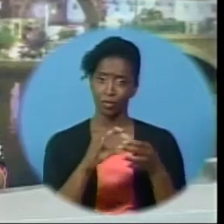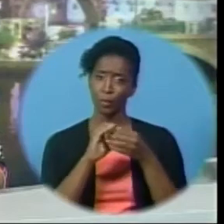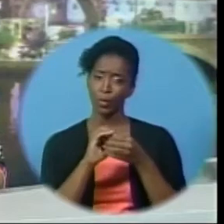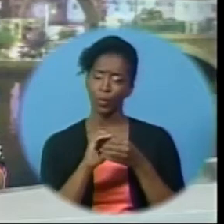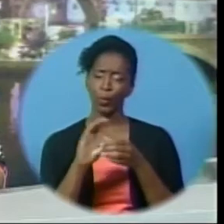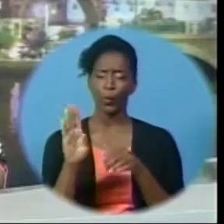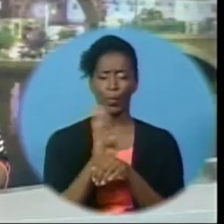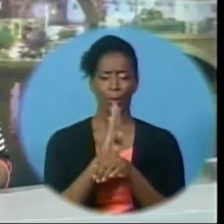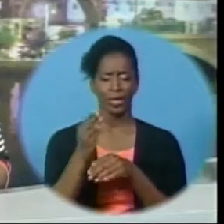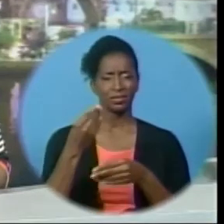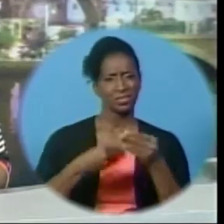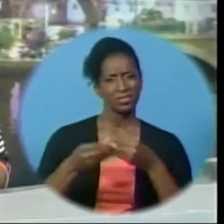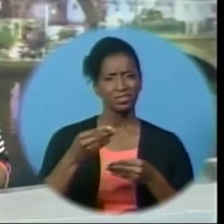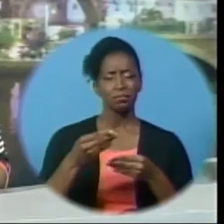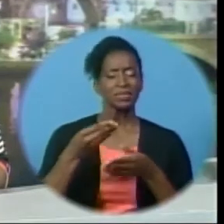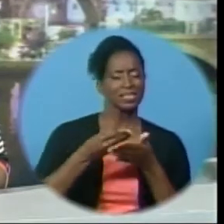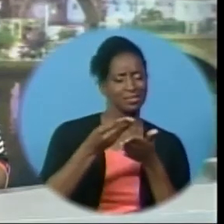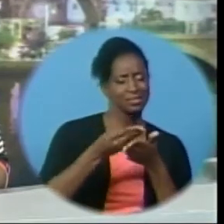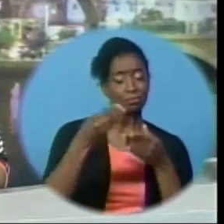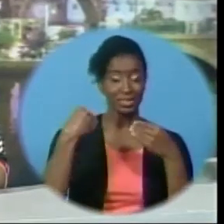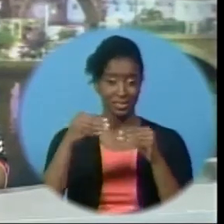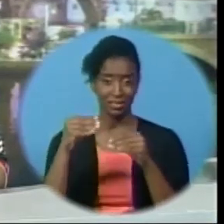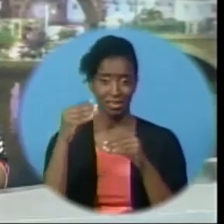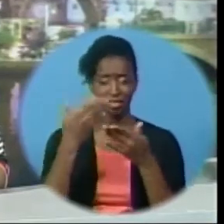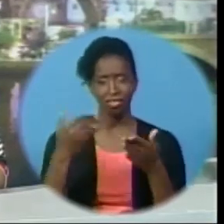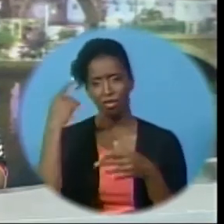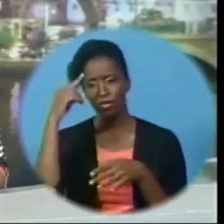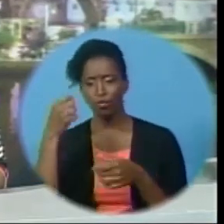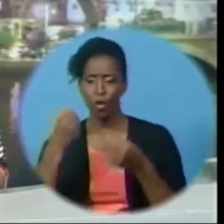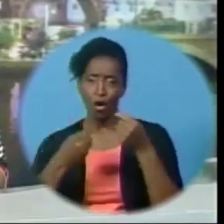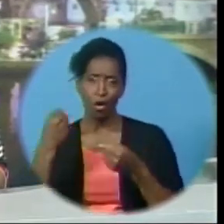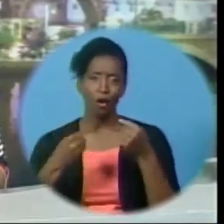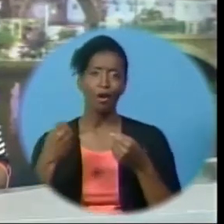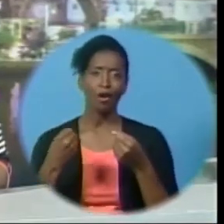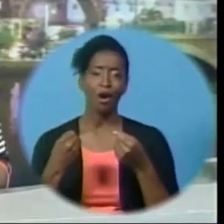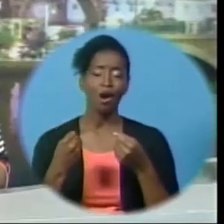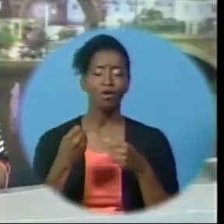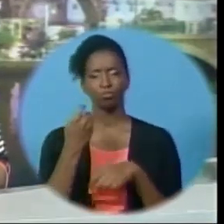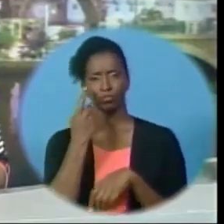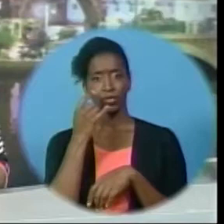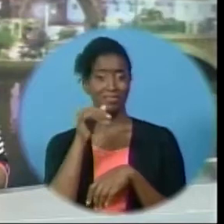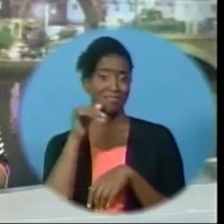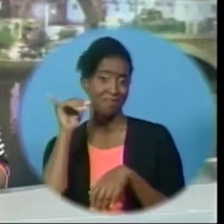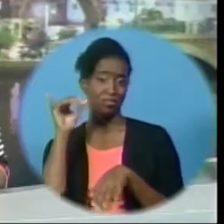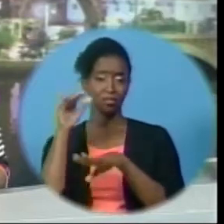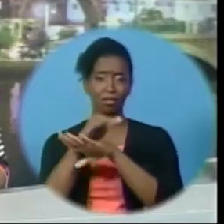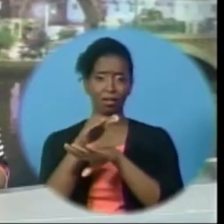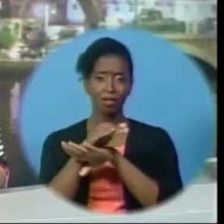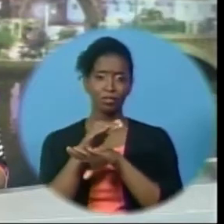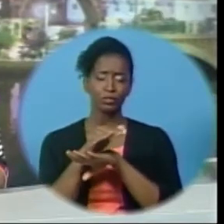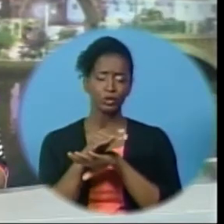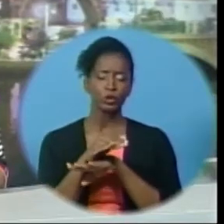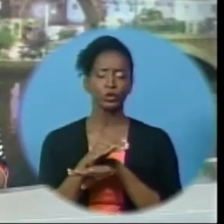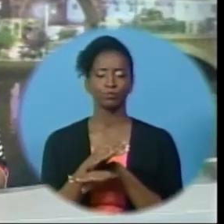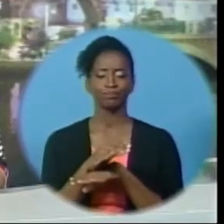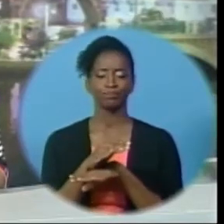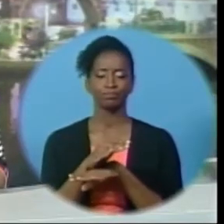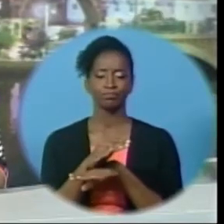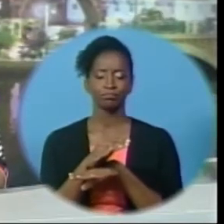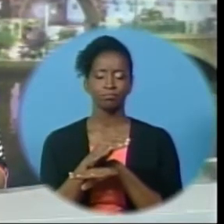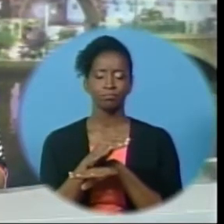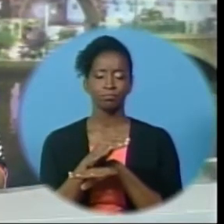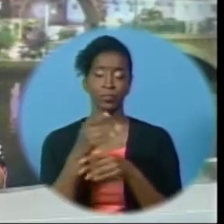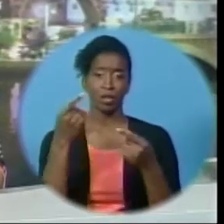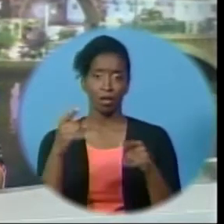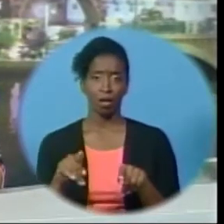and Accessories. He was shot along Ruthven Road yesterday afternoon. The police report that shortly before 5 in the evening,